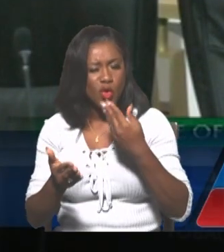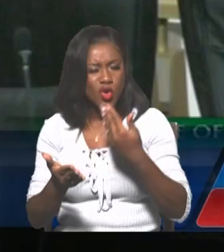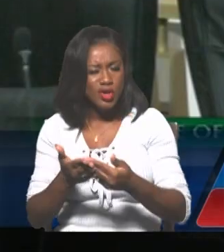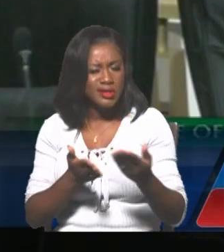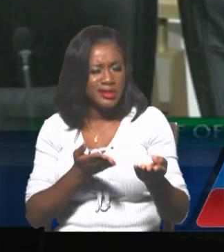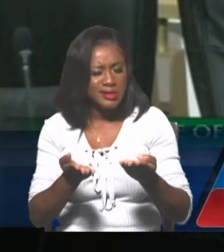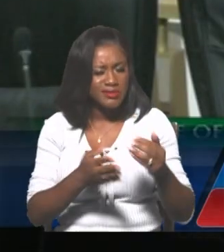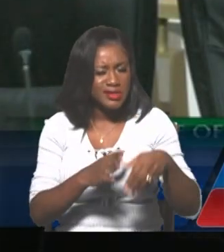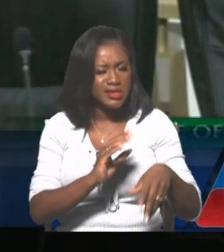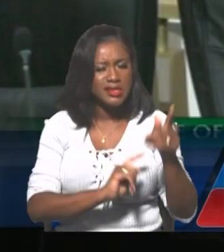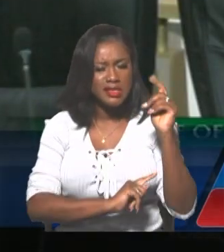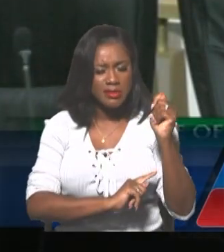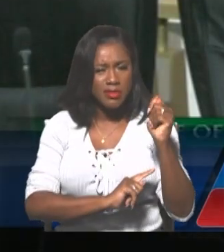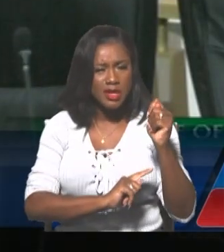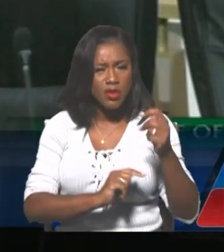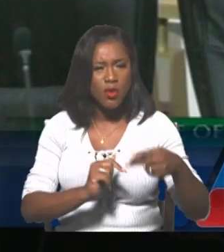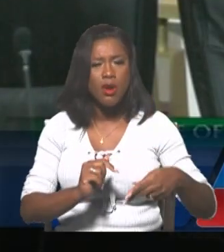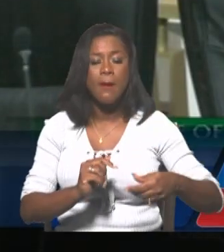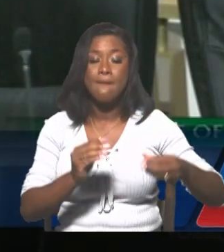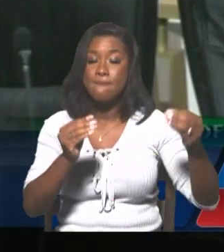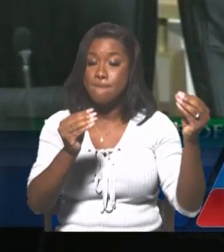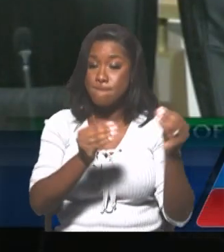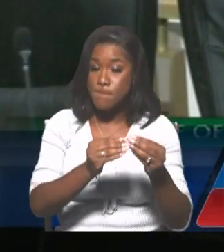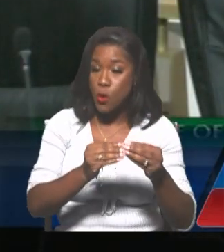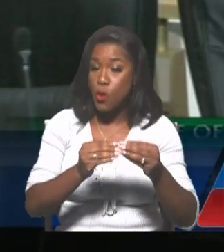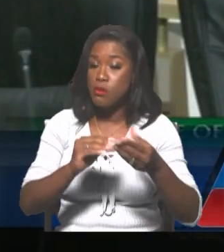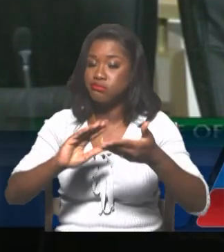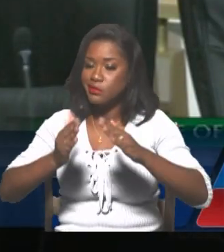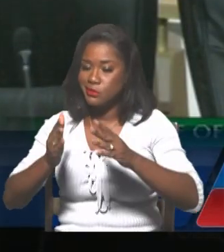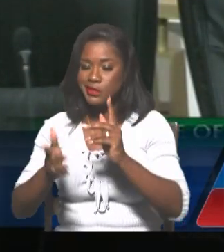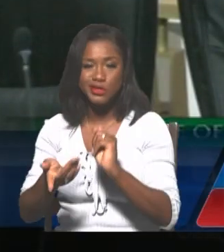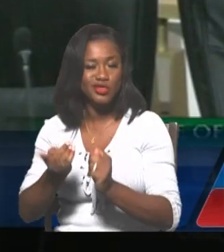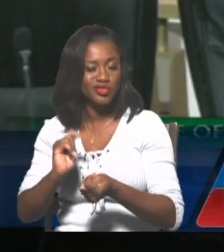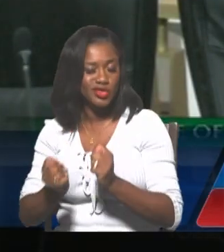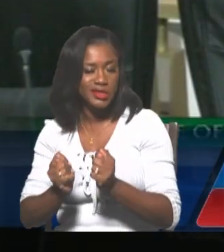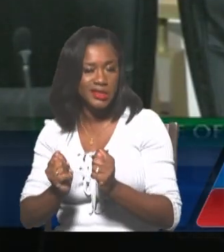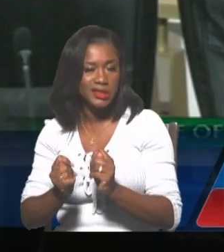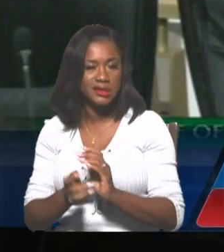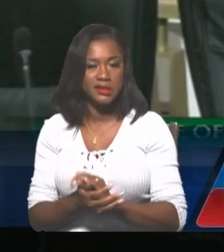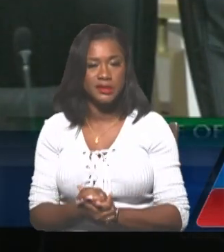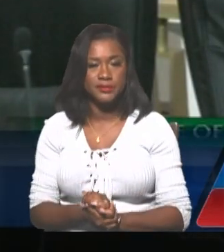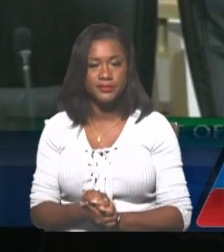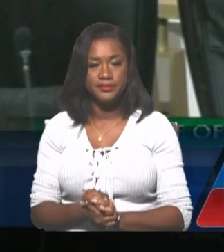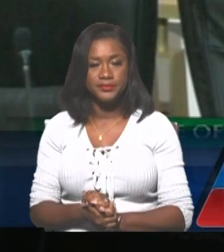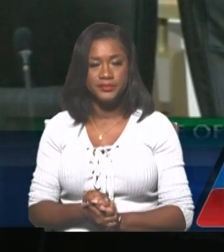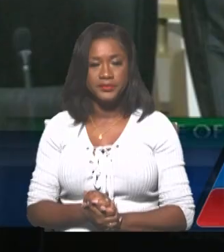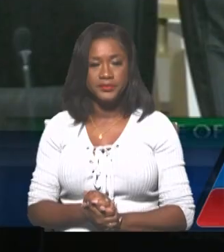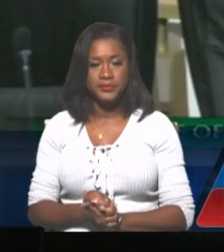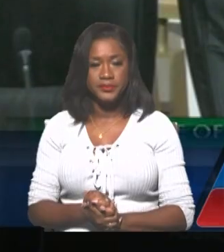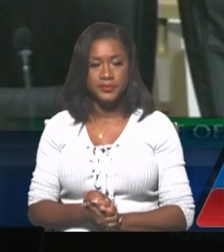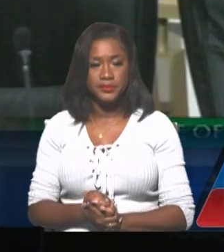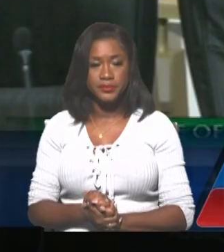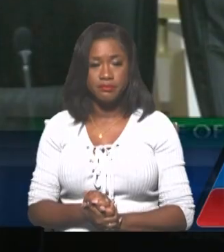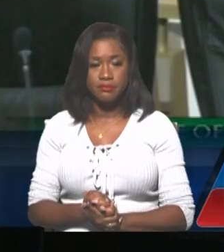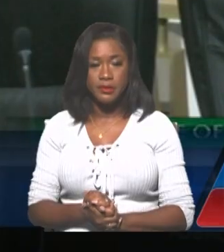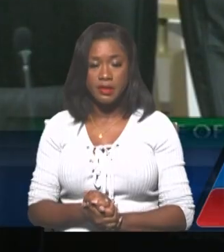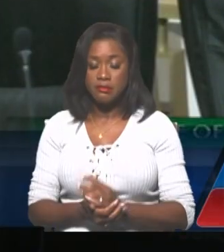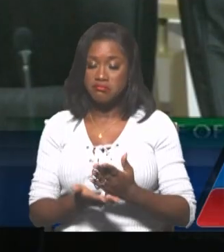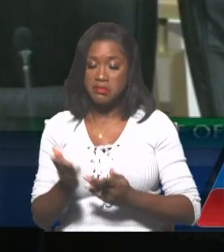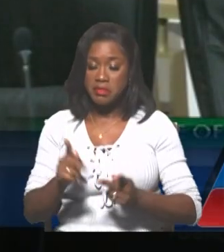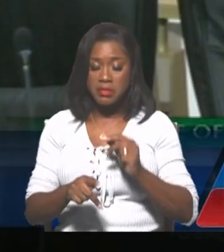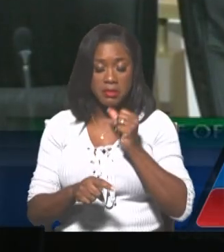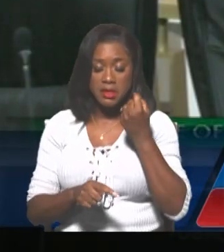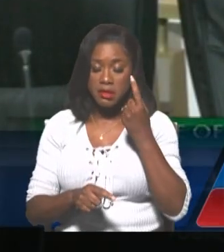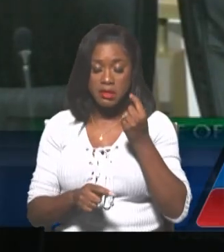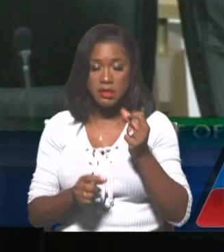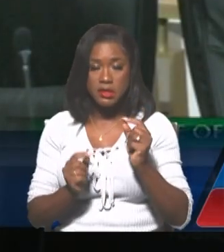in Tobago is higher per capita than in Trinidad. This may take a while to sink in, but think